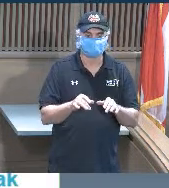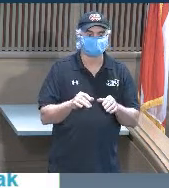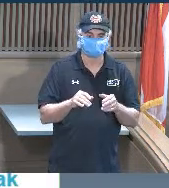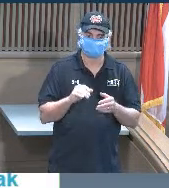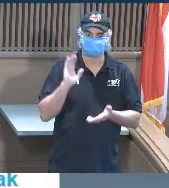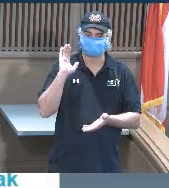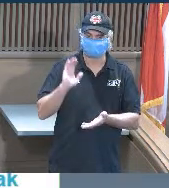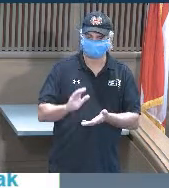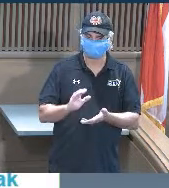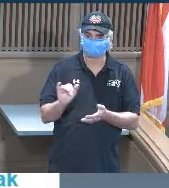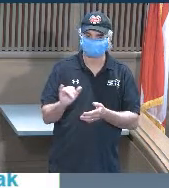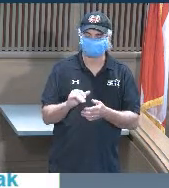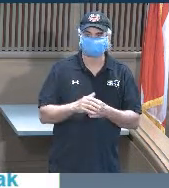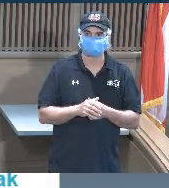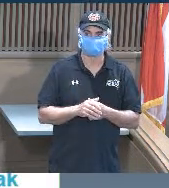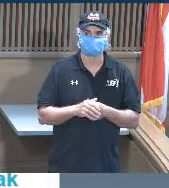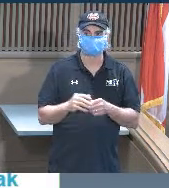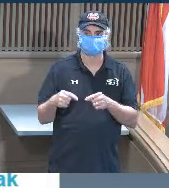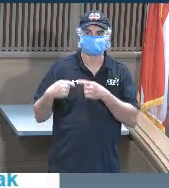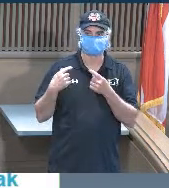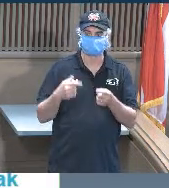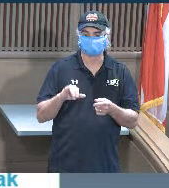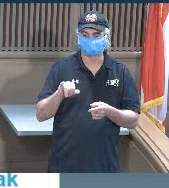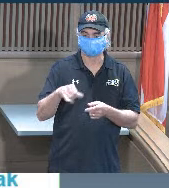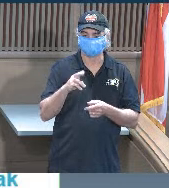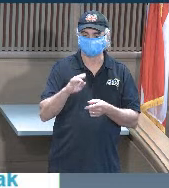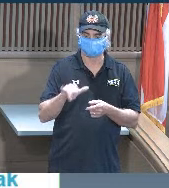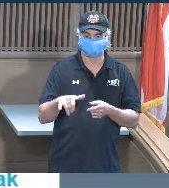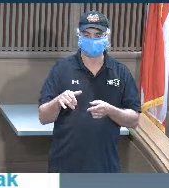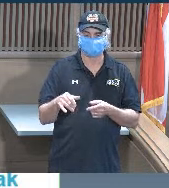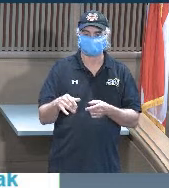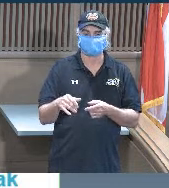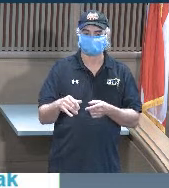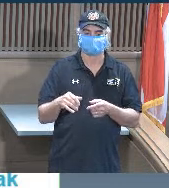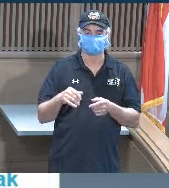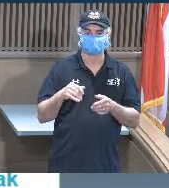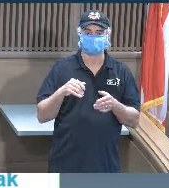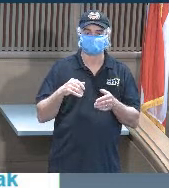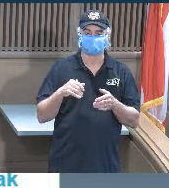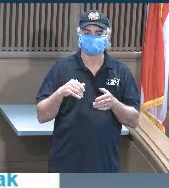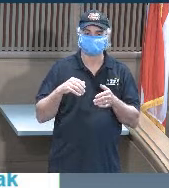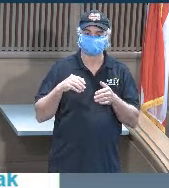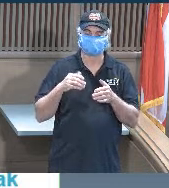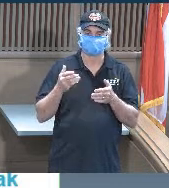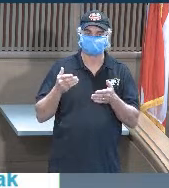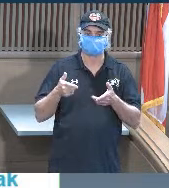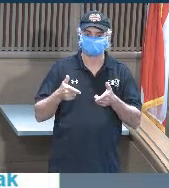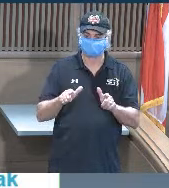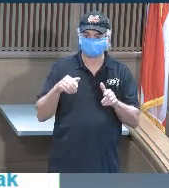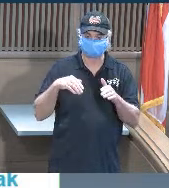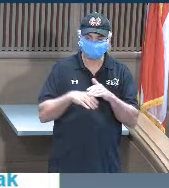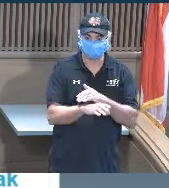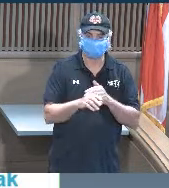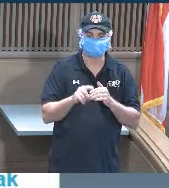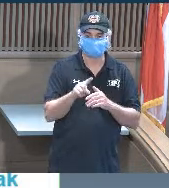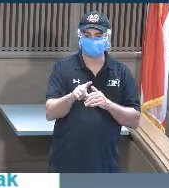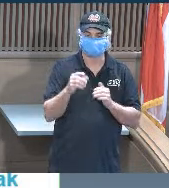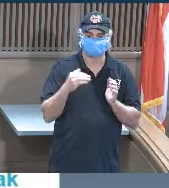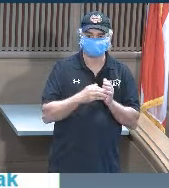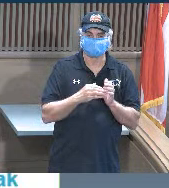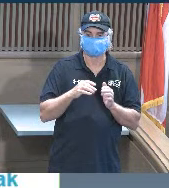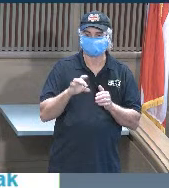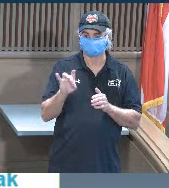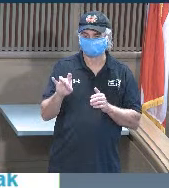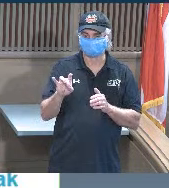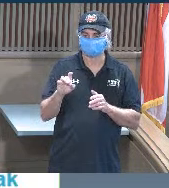Since the last surge, or since this last surge began in July, we've admitted in our hospitals 1,008 COVID patients, and that average age of the